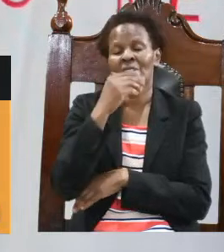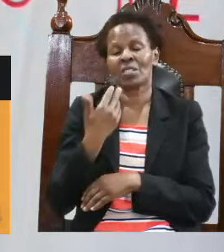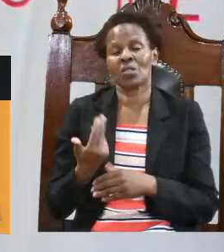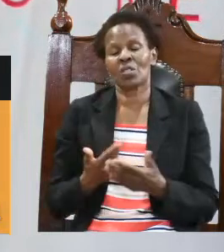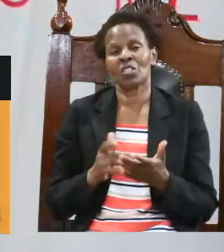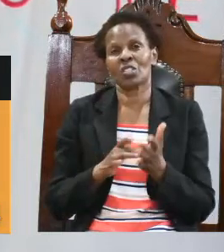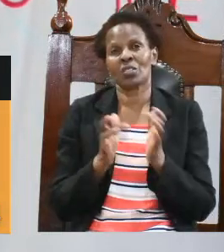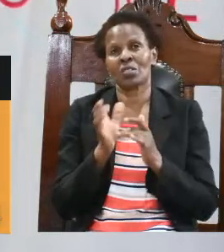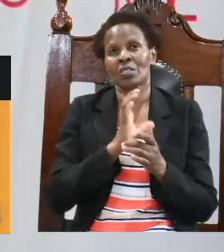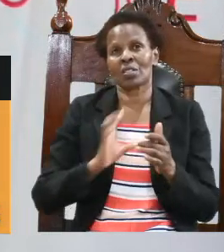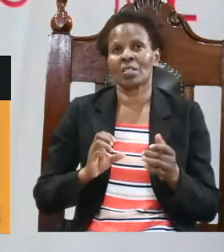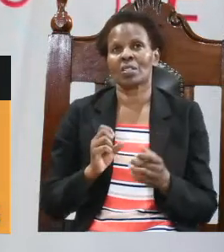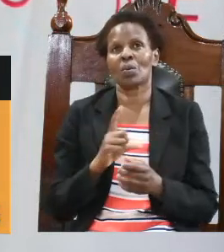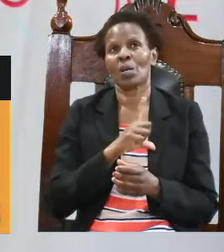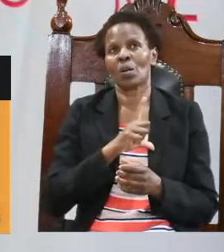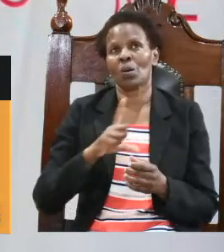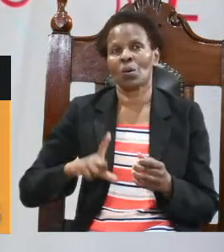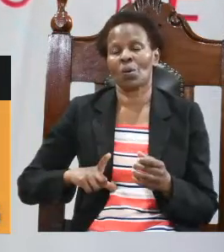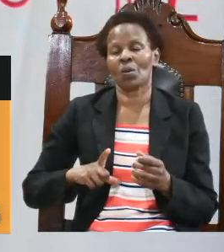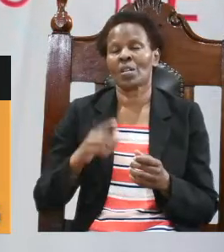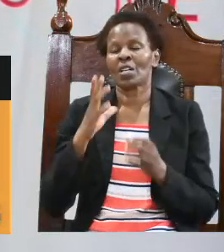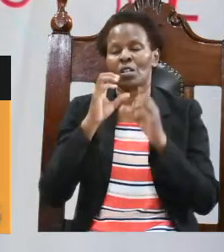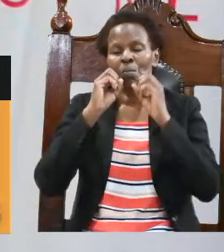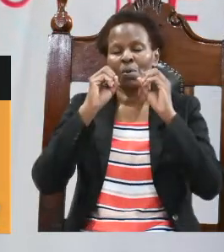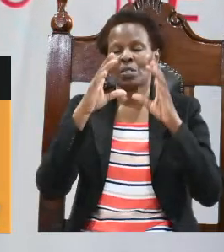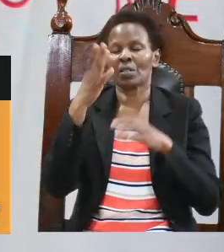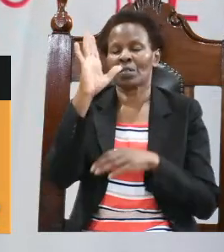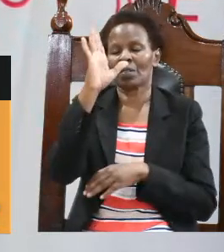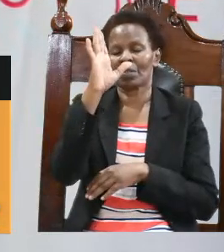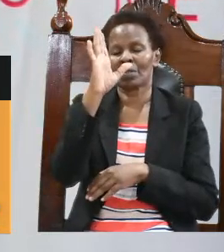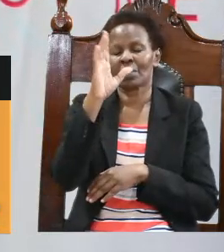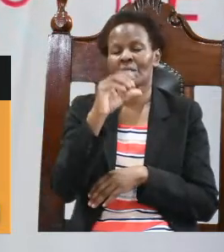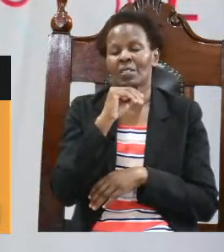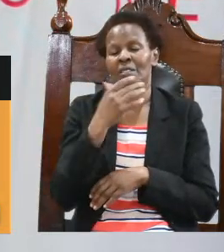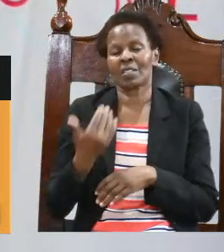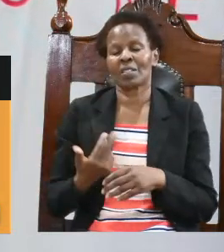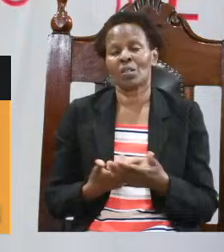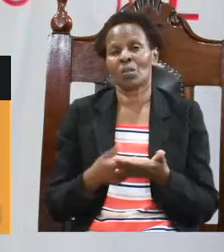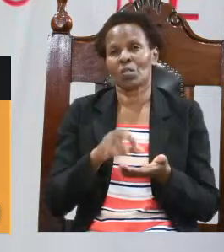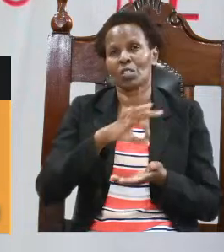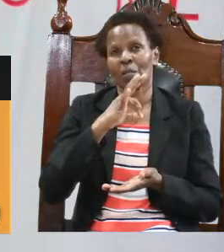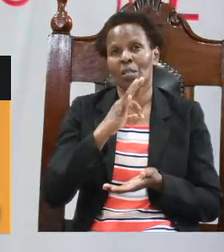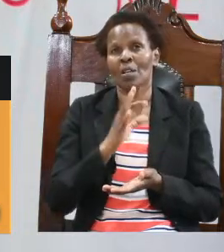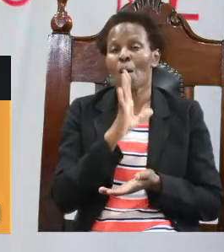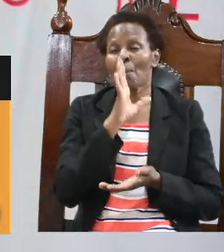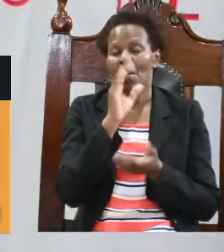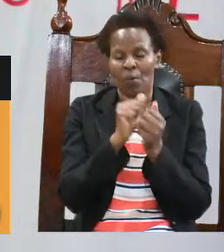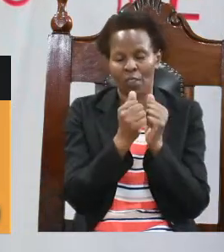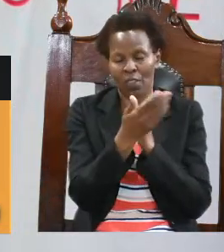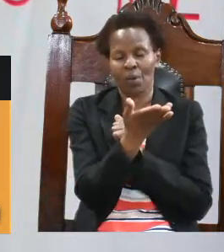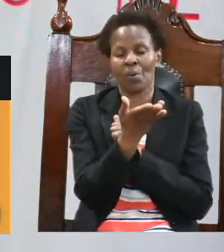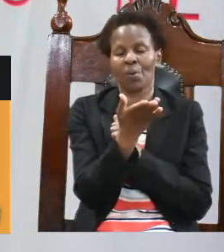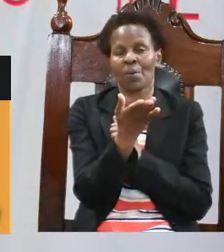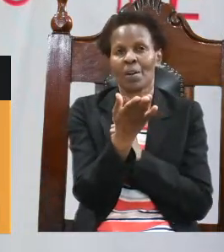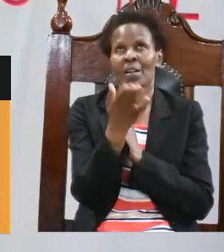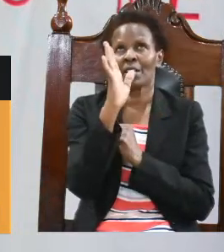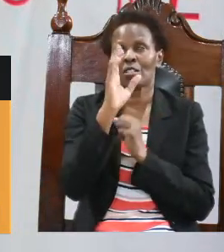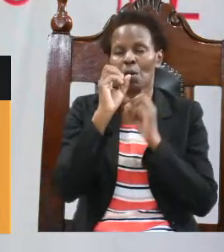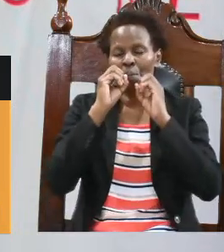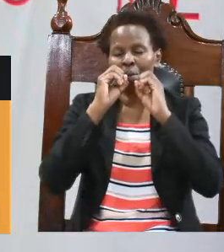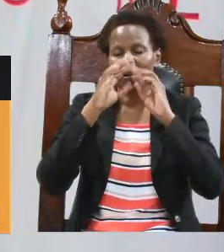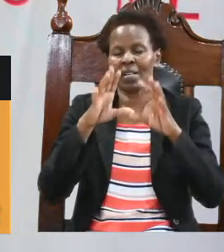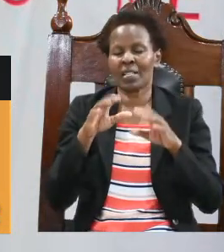Son, Jesus Christ our Lord. And may the blessings of God the Father, the Son, and the Holy Spirit be with you. May these